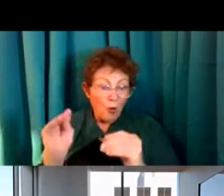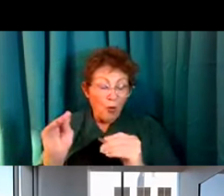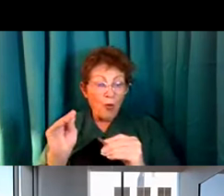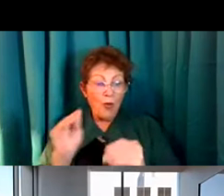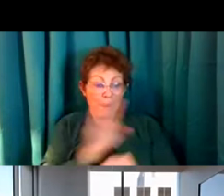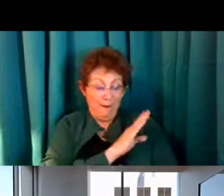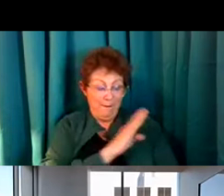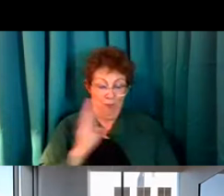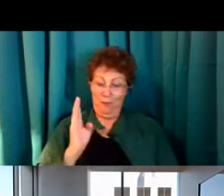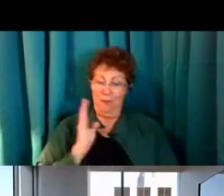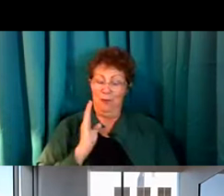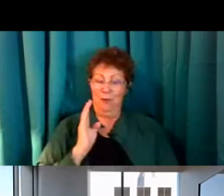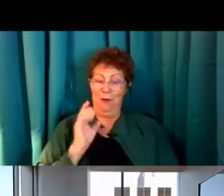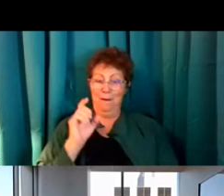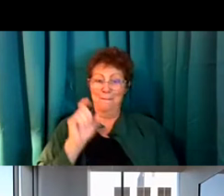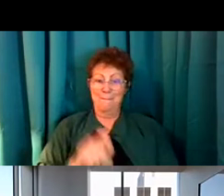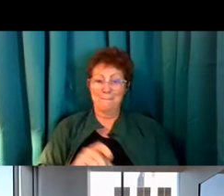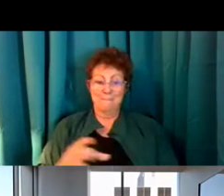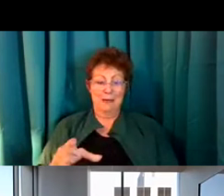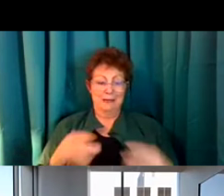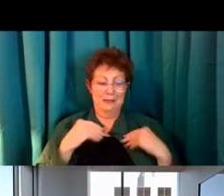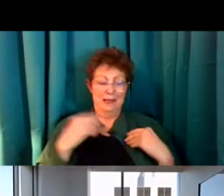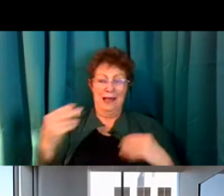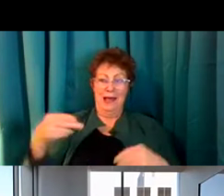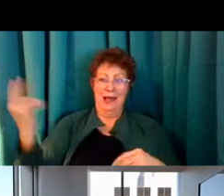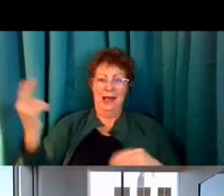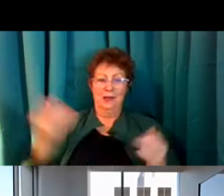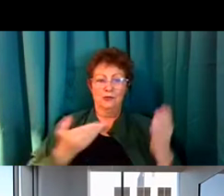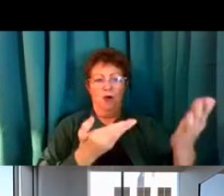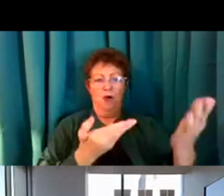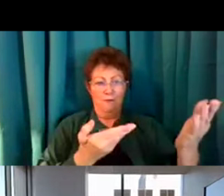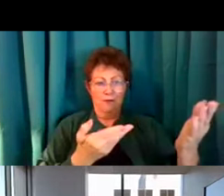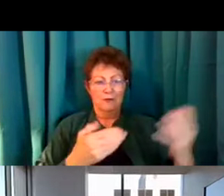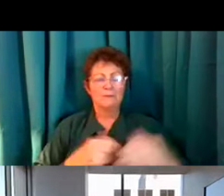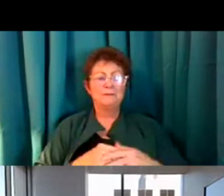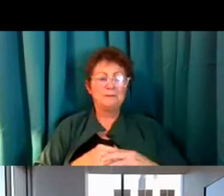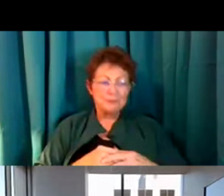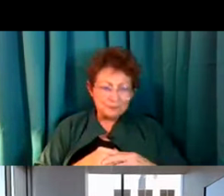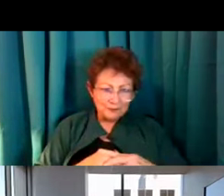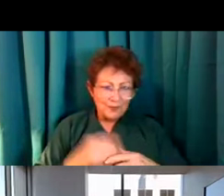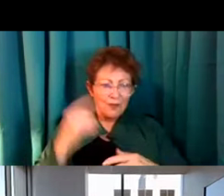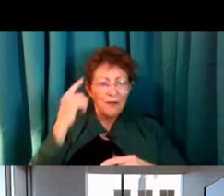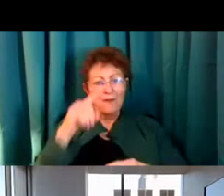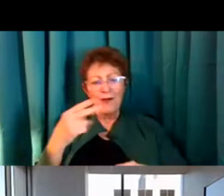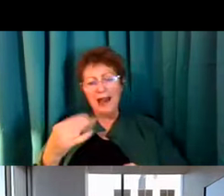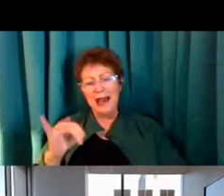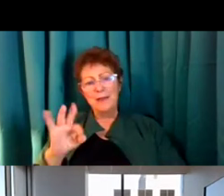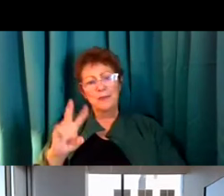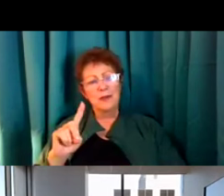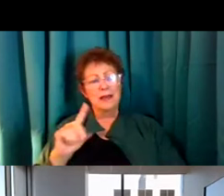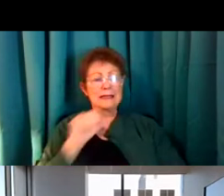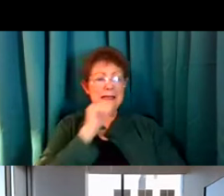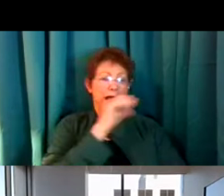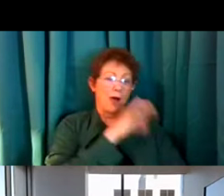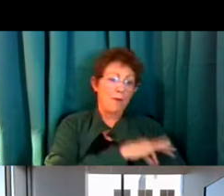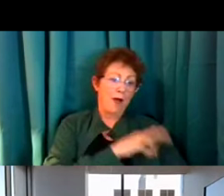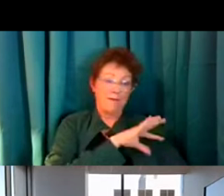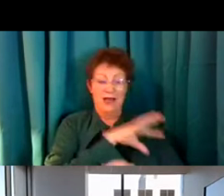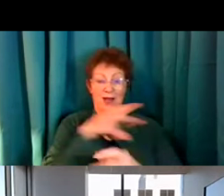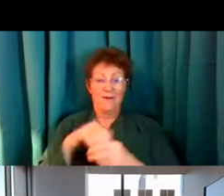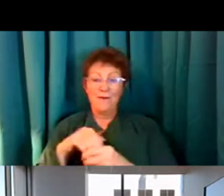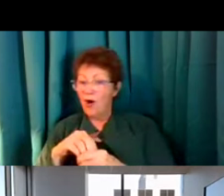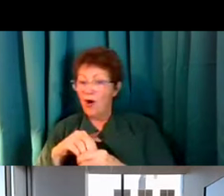board must take the highest offer on the table. And so for a hybrid structure, when you have a nonprofit involved,